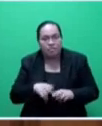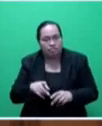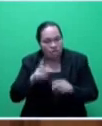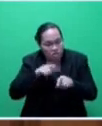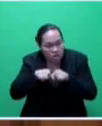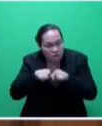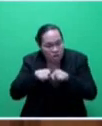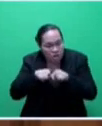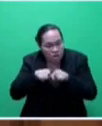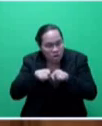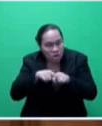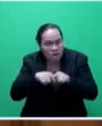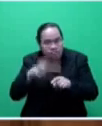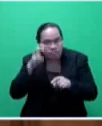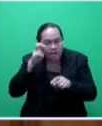But now the